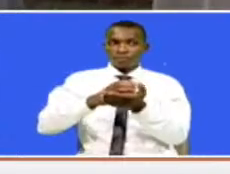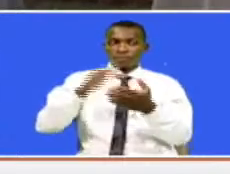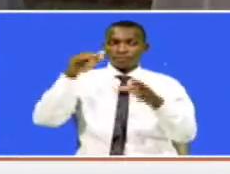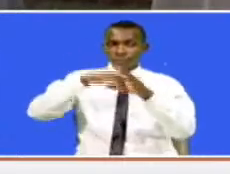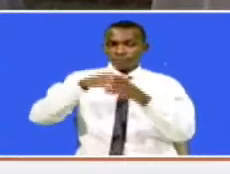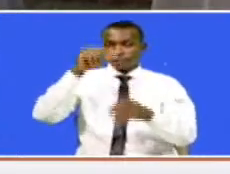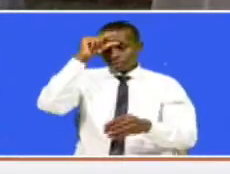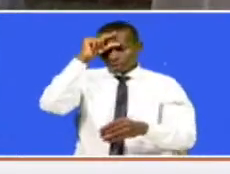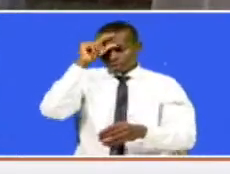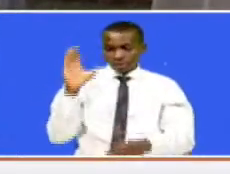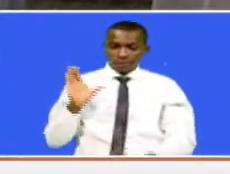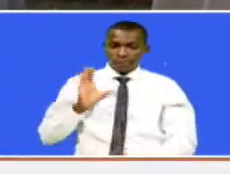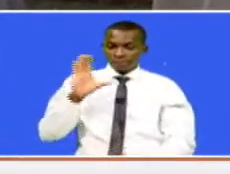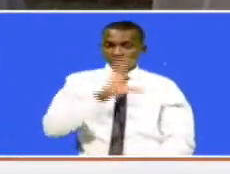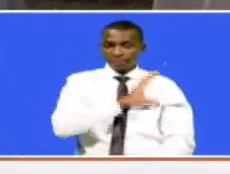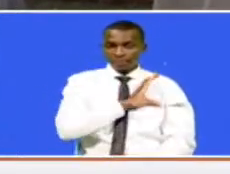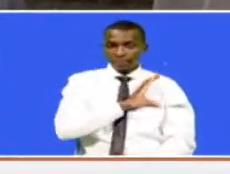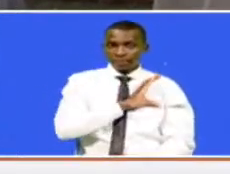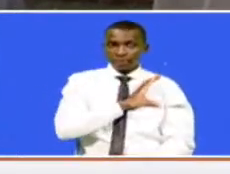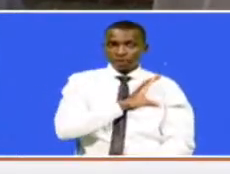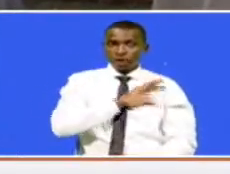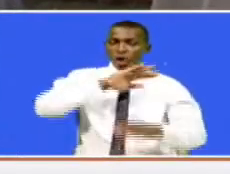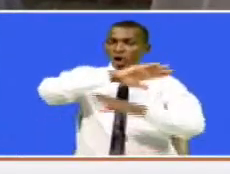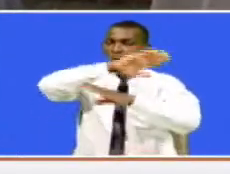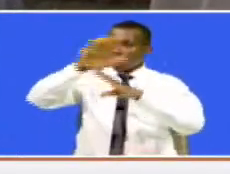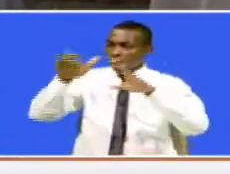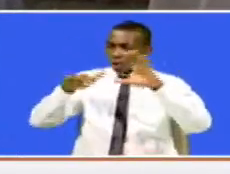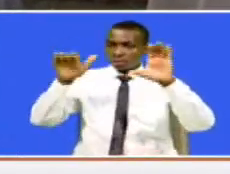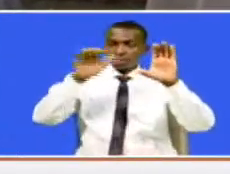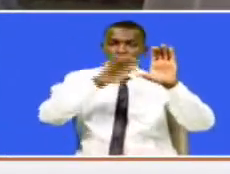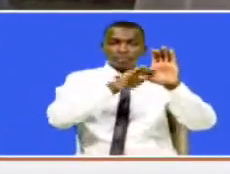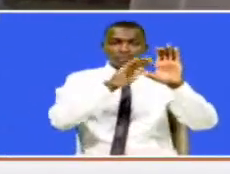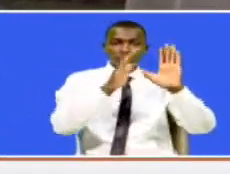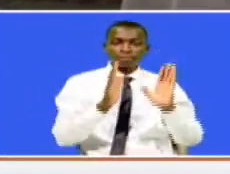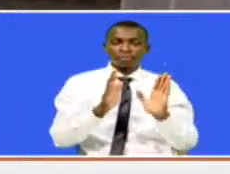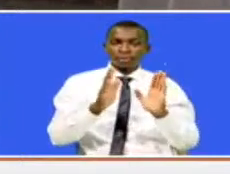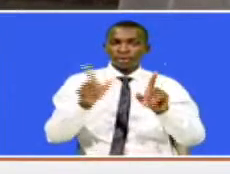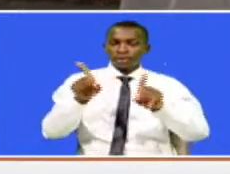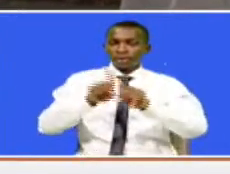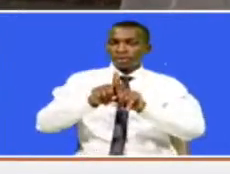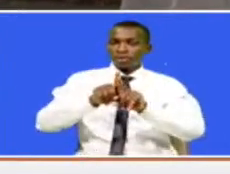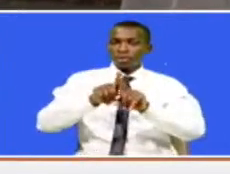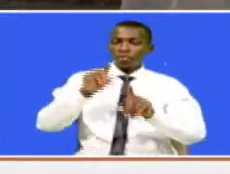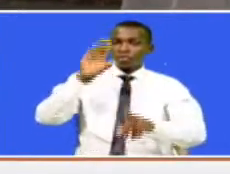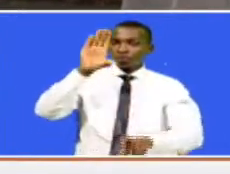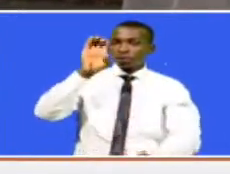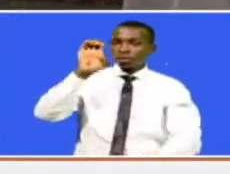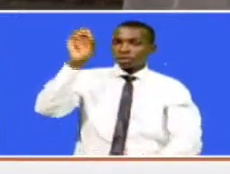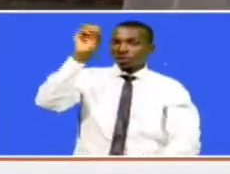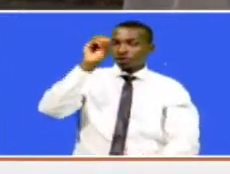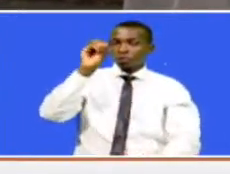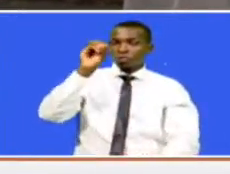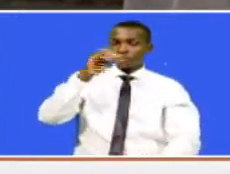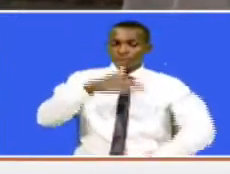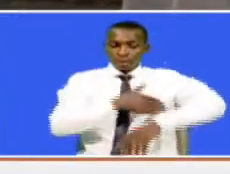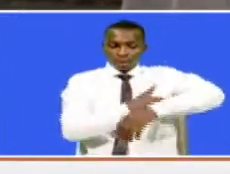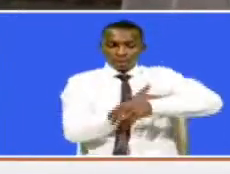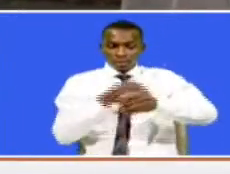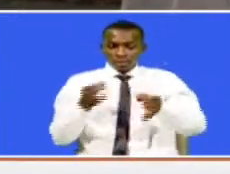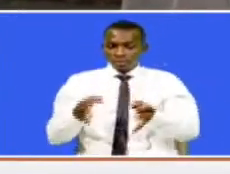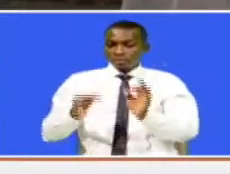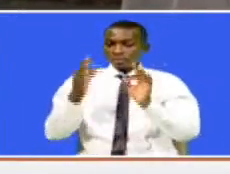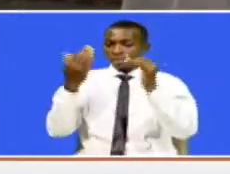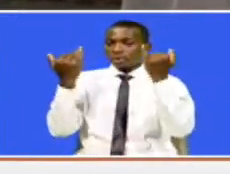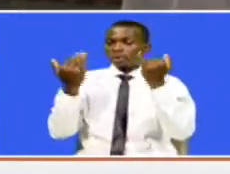of the governor's committee, all CECs members and all CEOs, that is chief officers, are